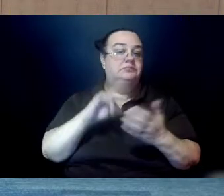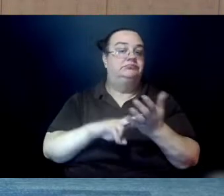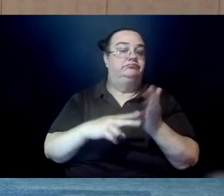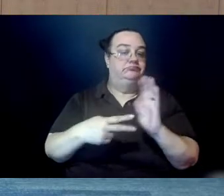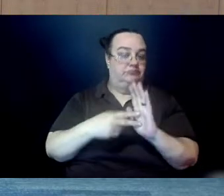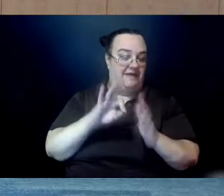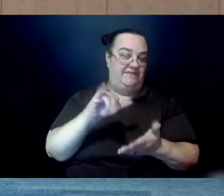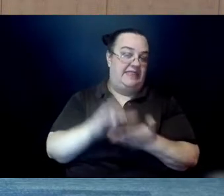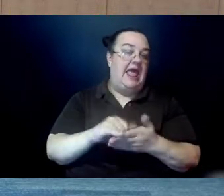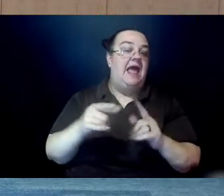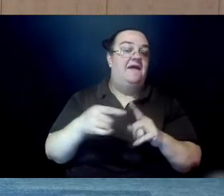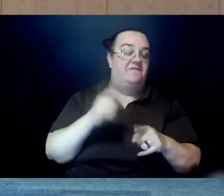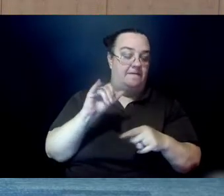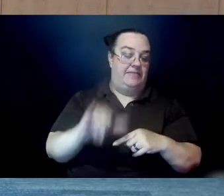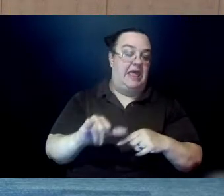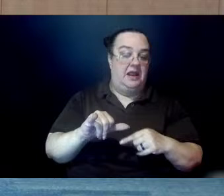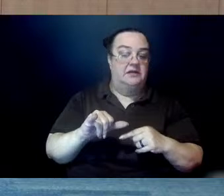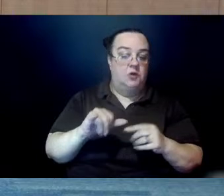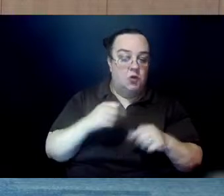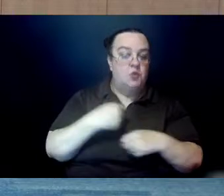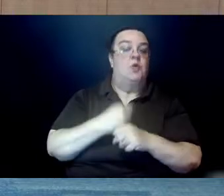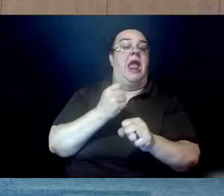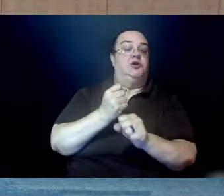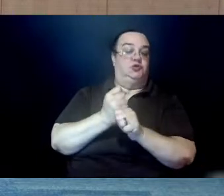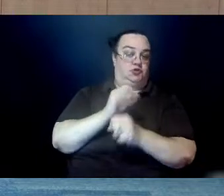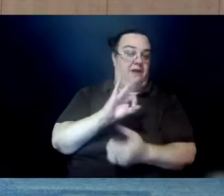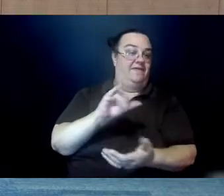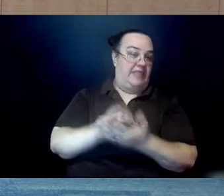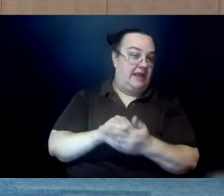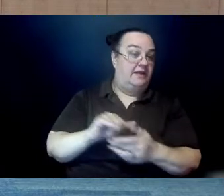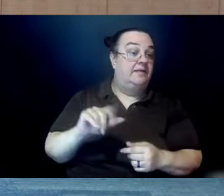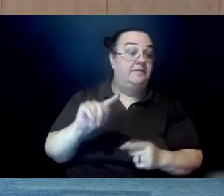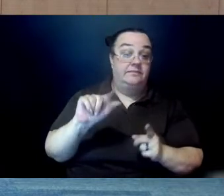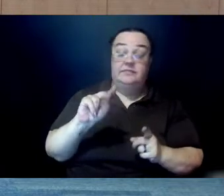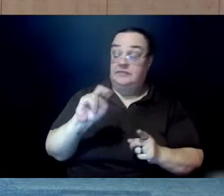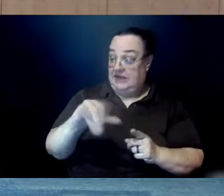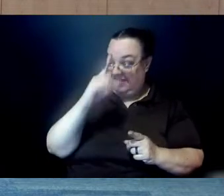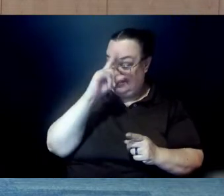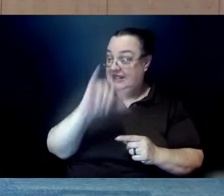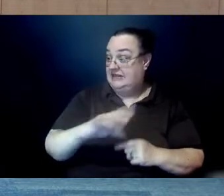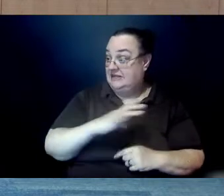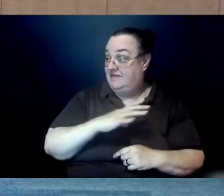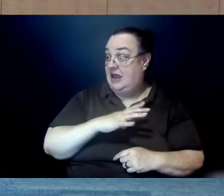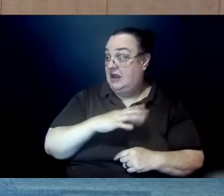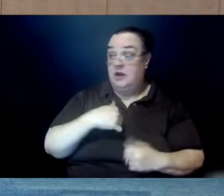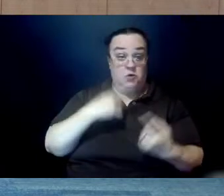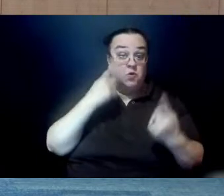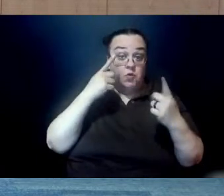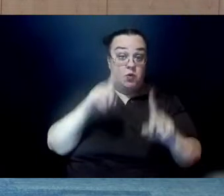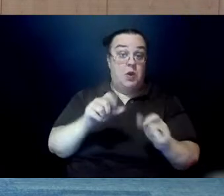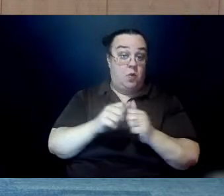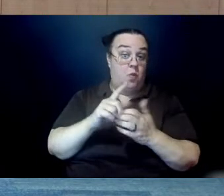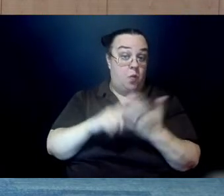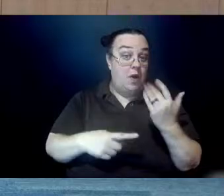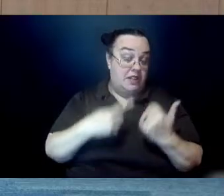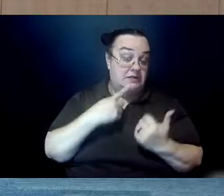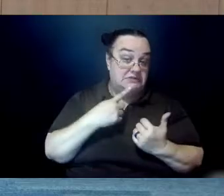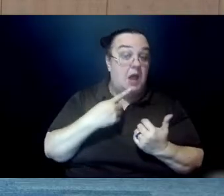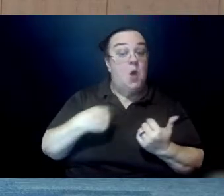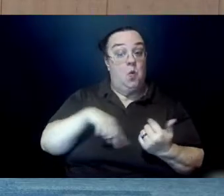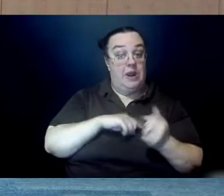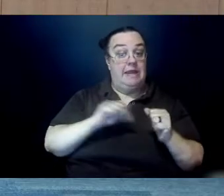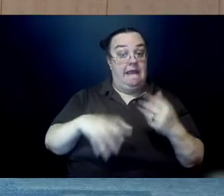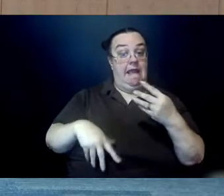from the creation of it. Yeah, I think that's fine, and I agree with what has been said, that we can add